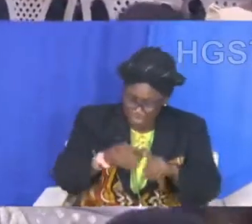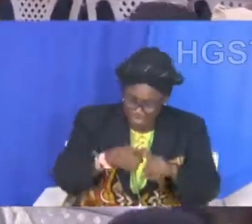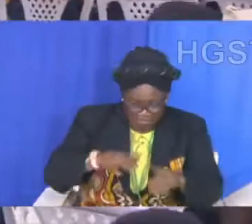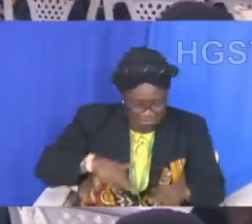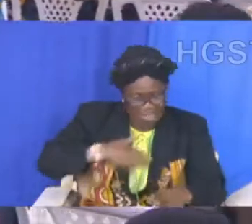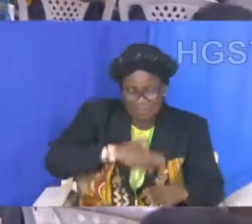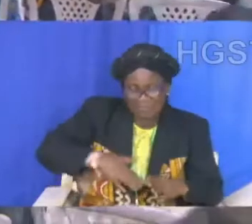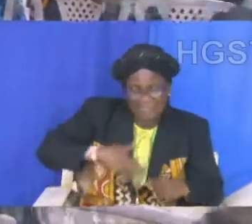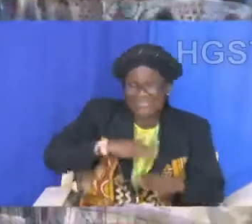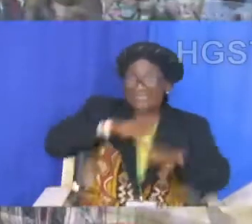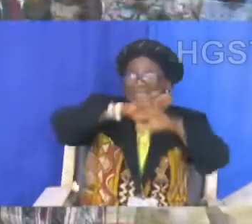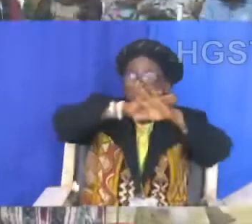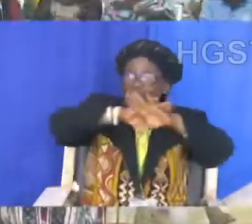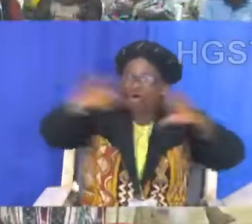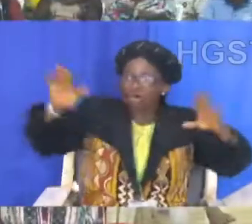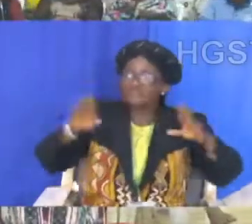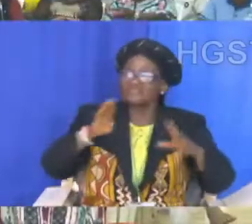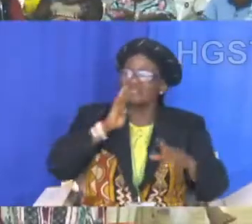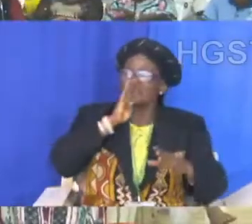afraid.